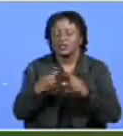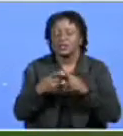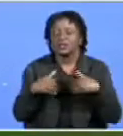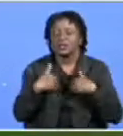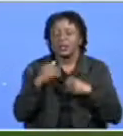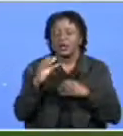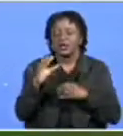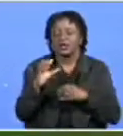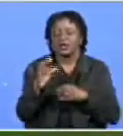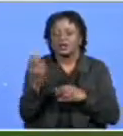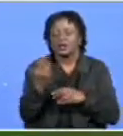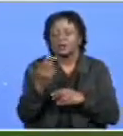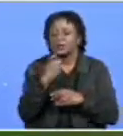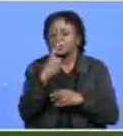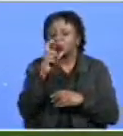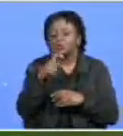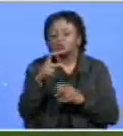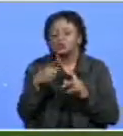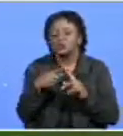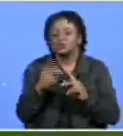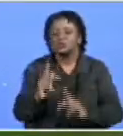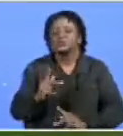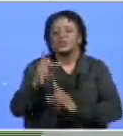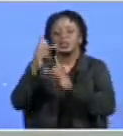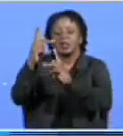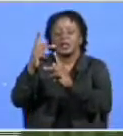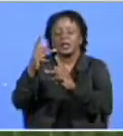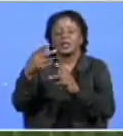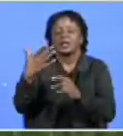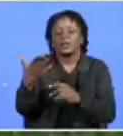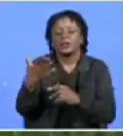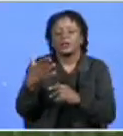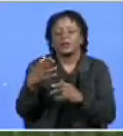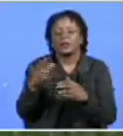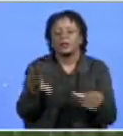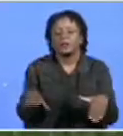hold. Bride-to-be Kanisha Pinder and her fiancé,